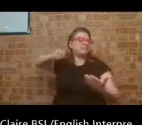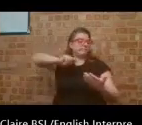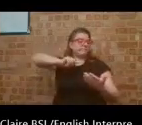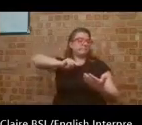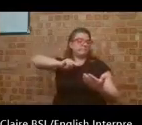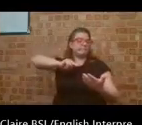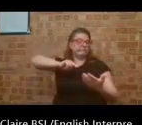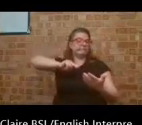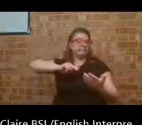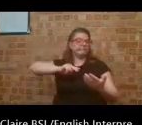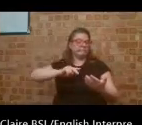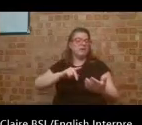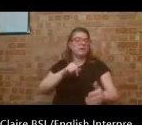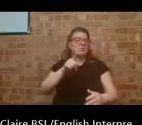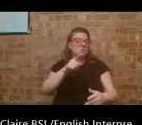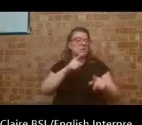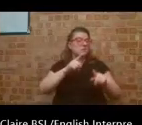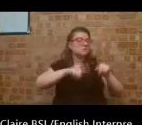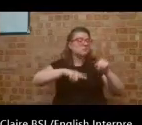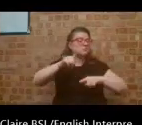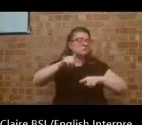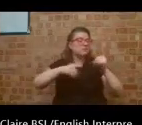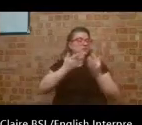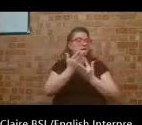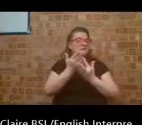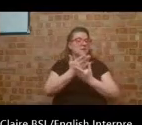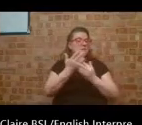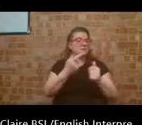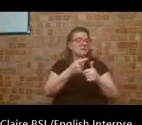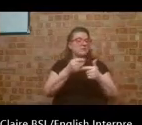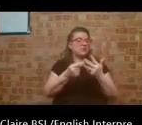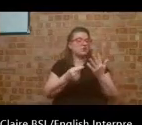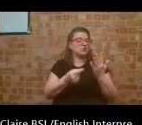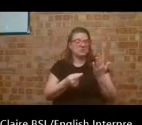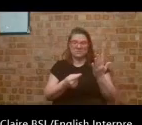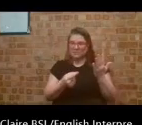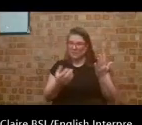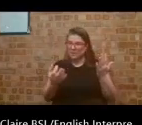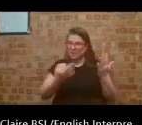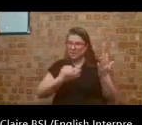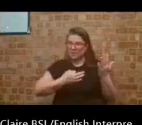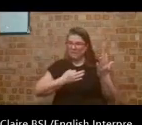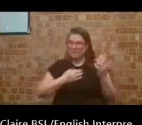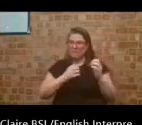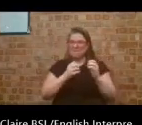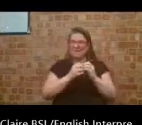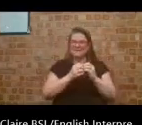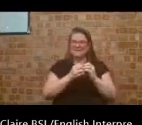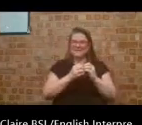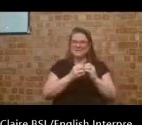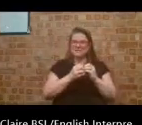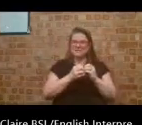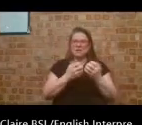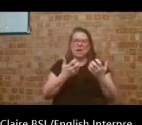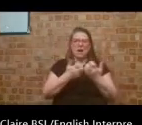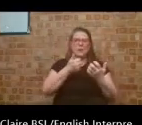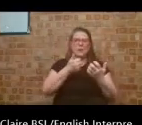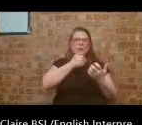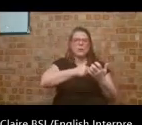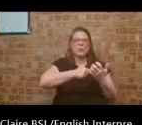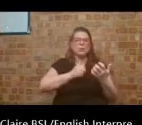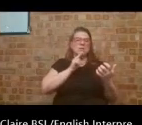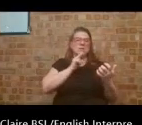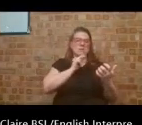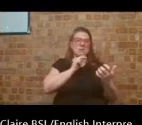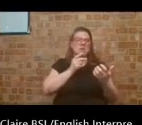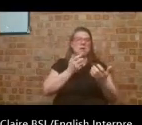the phone's accessibility features. That's really interesting. We've just got a question from Bex. How do you navigate using VoiceOver in